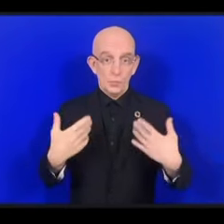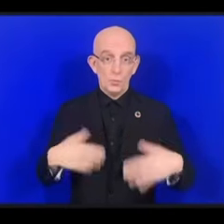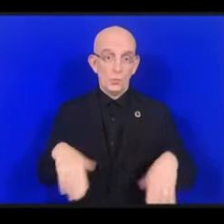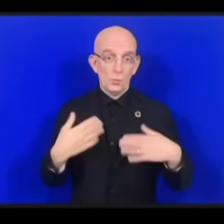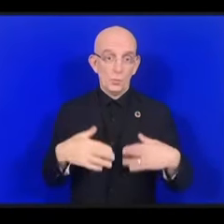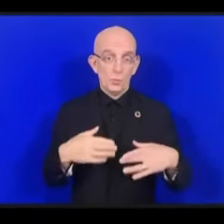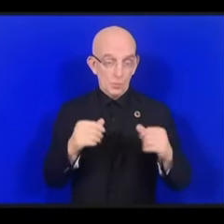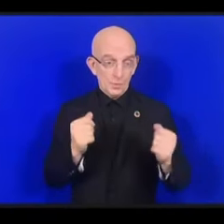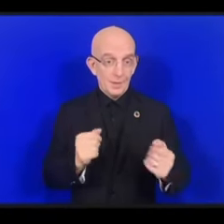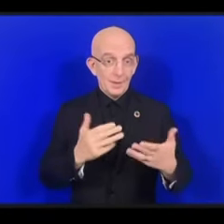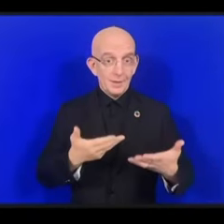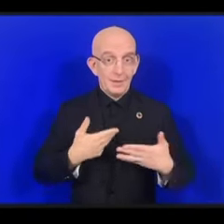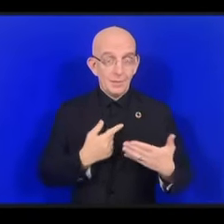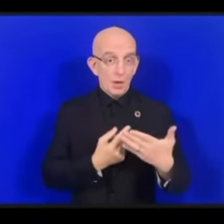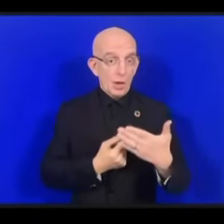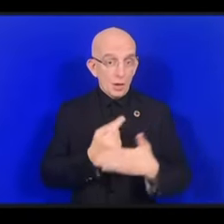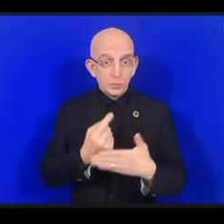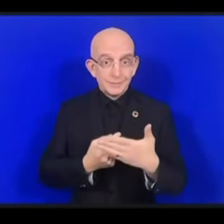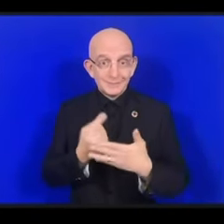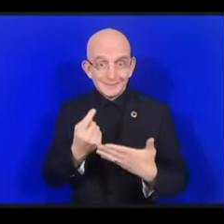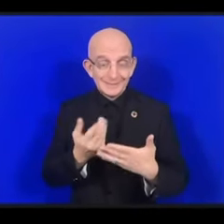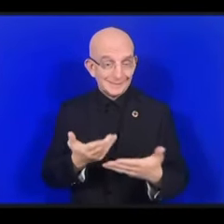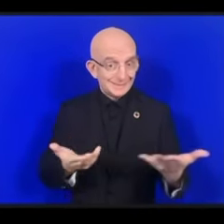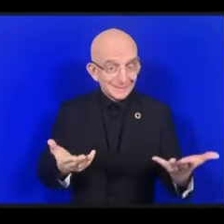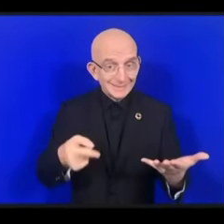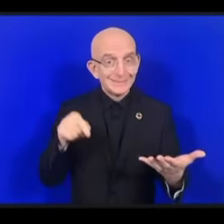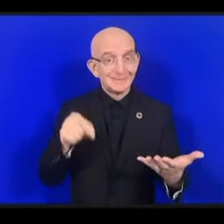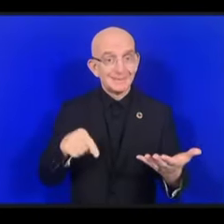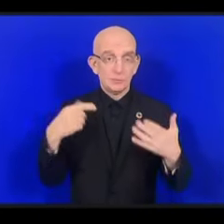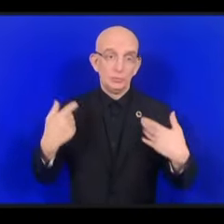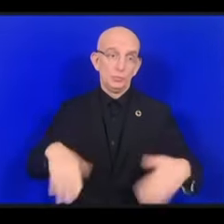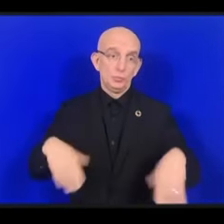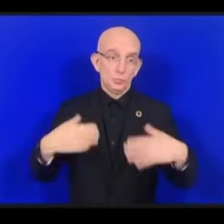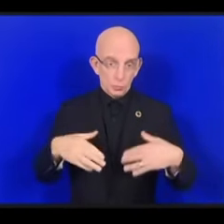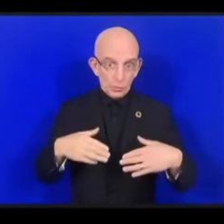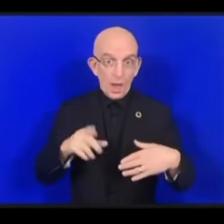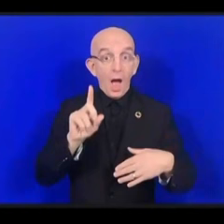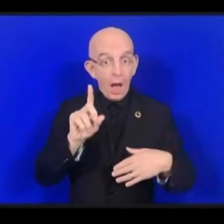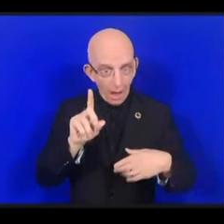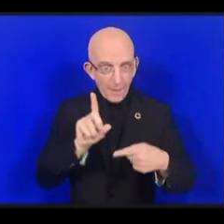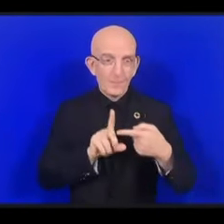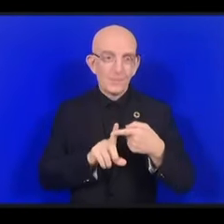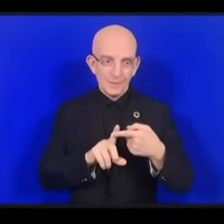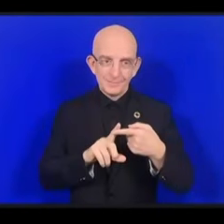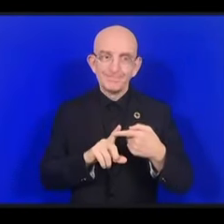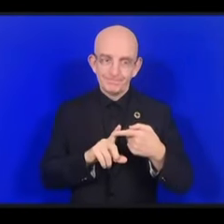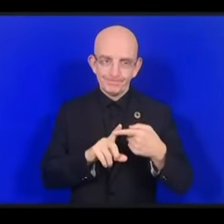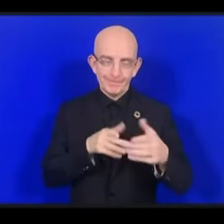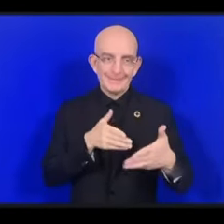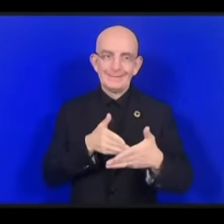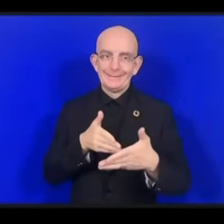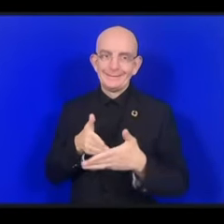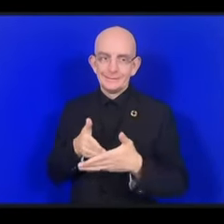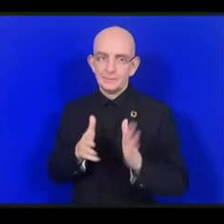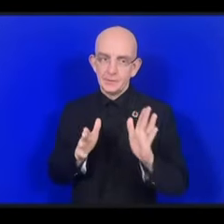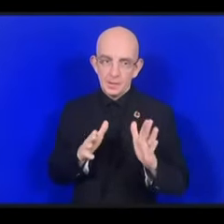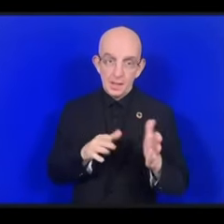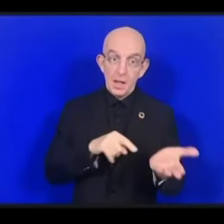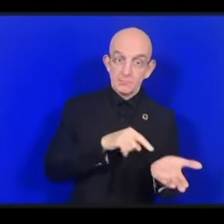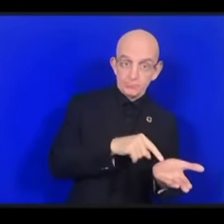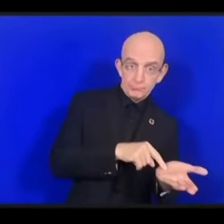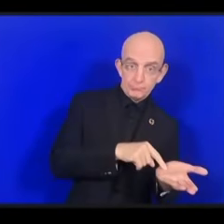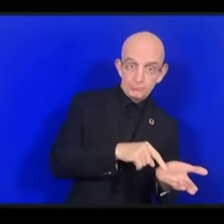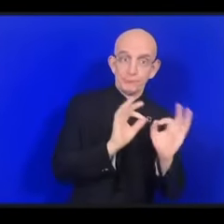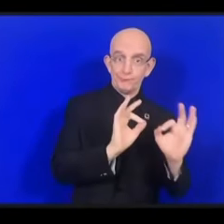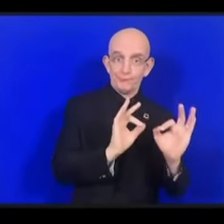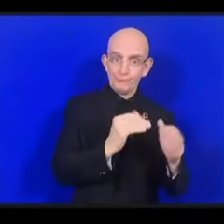hand, it can be a force for good and progress in our world. On the other, it can cause devastating